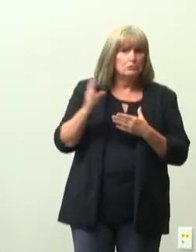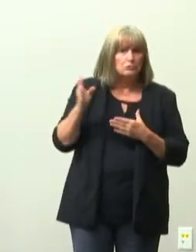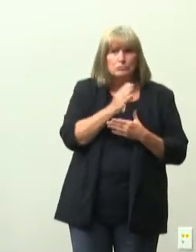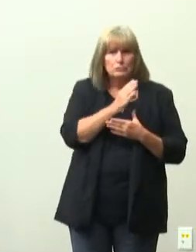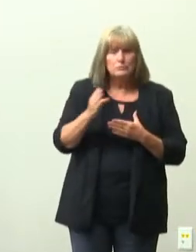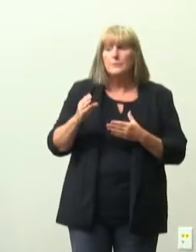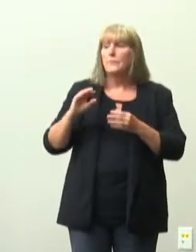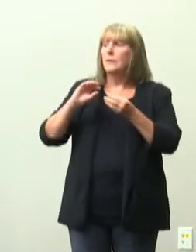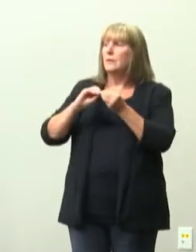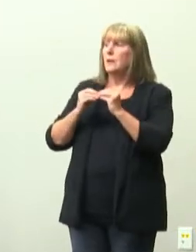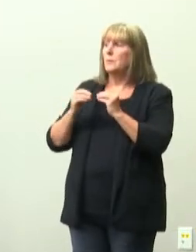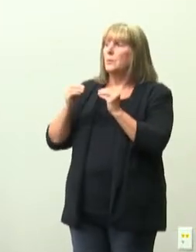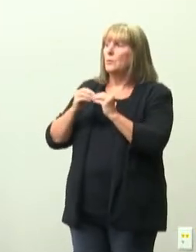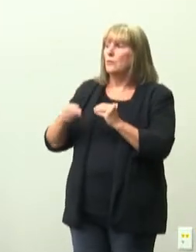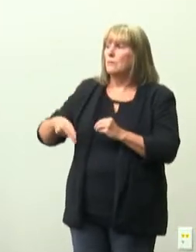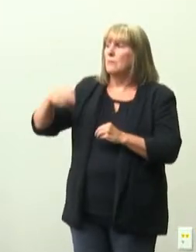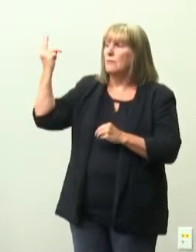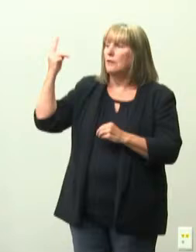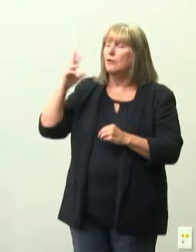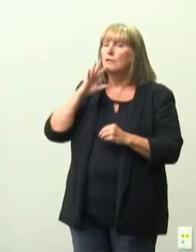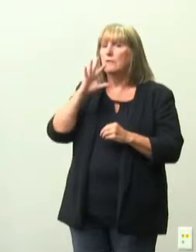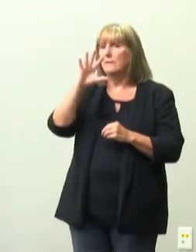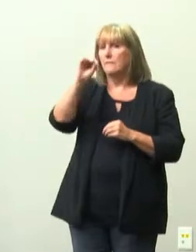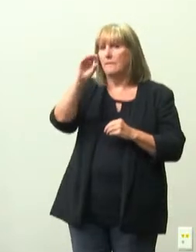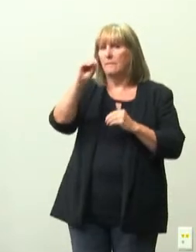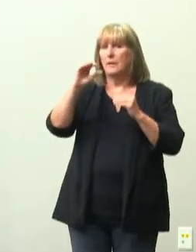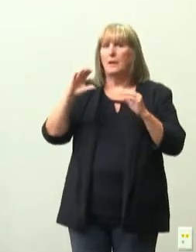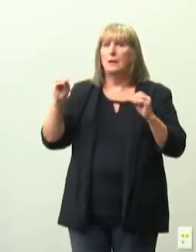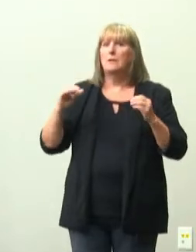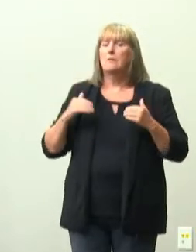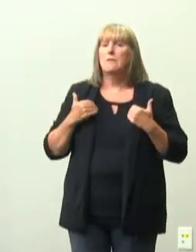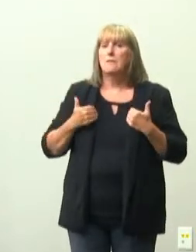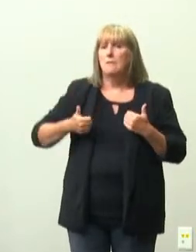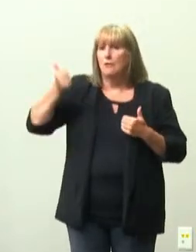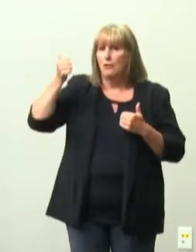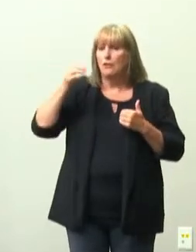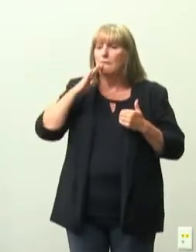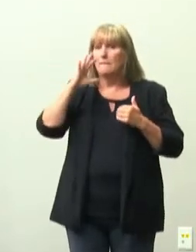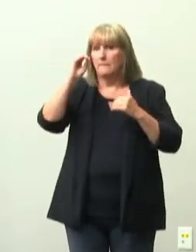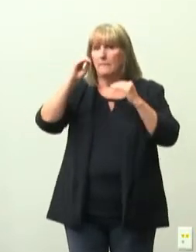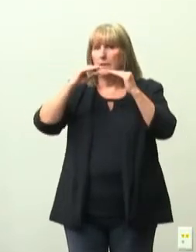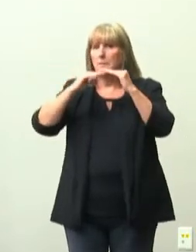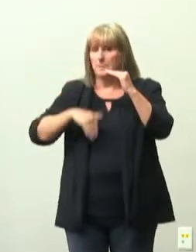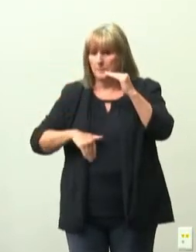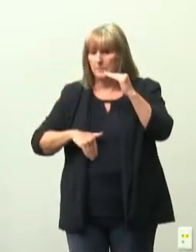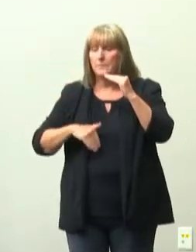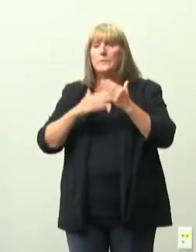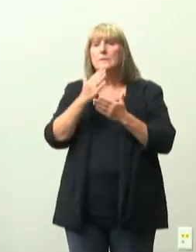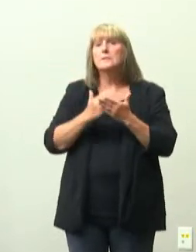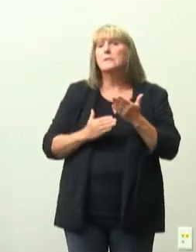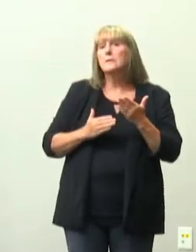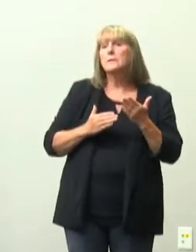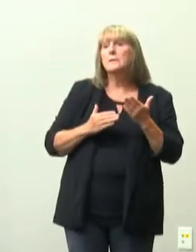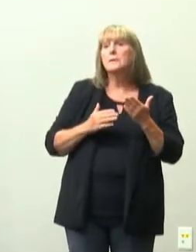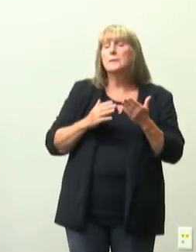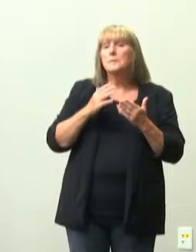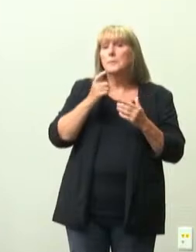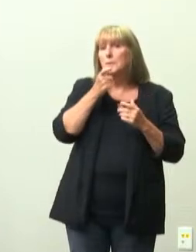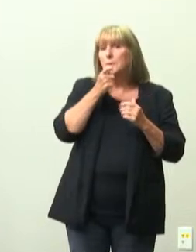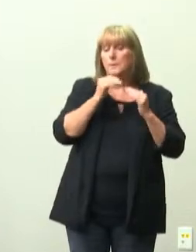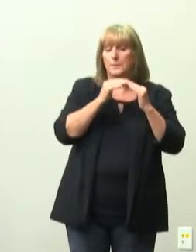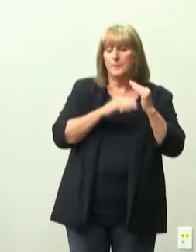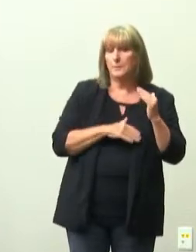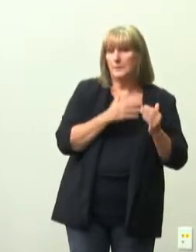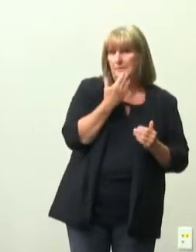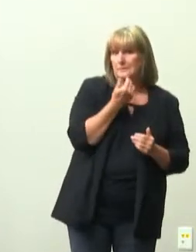The number is much higher in 50 and younger. We are seeing some youth under